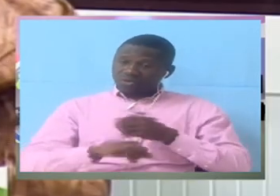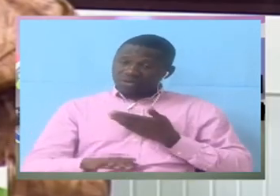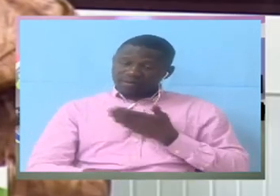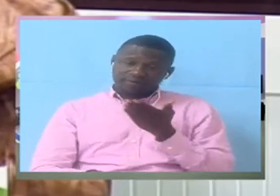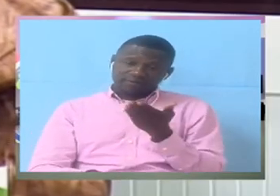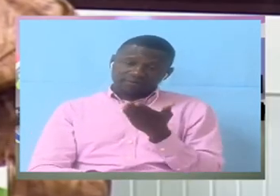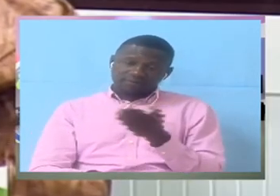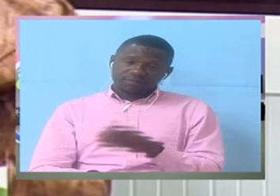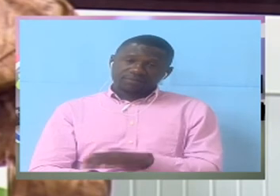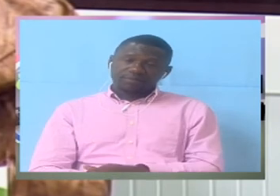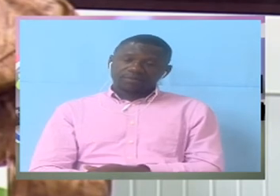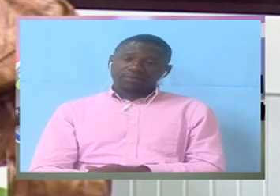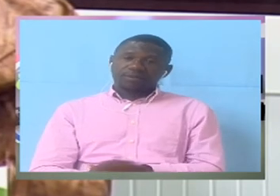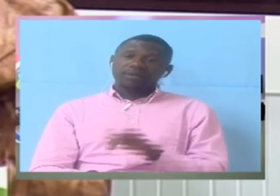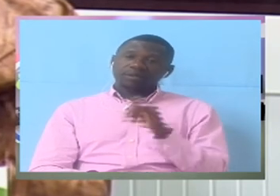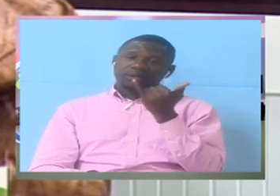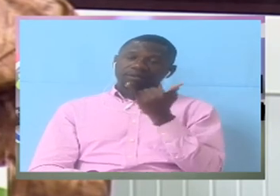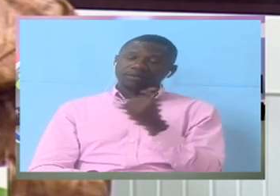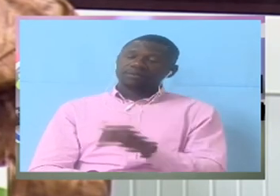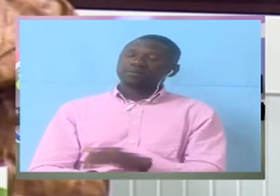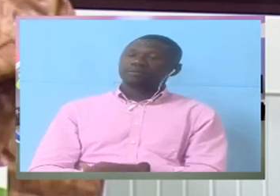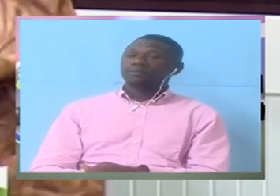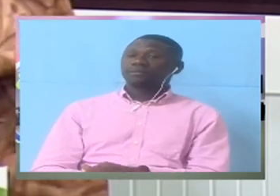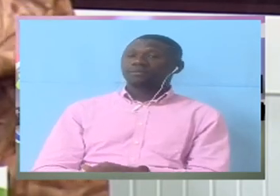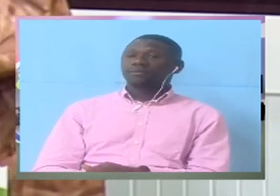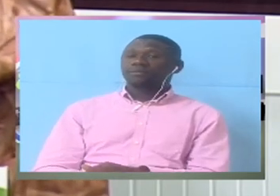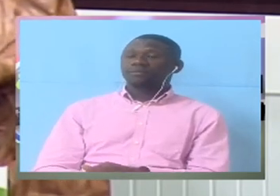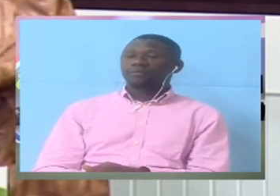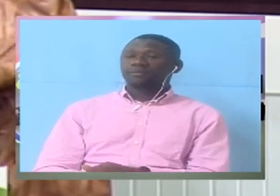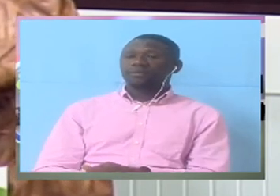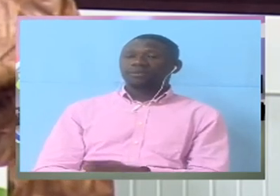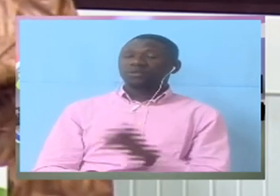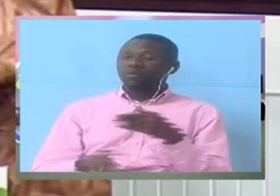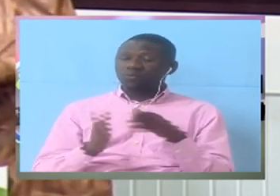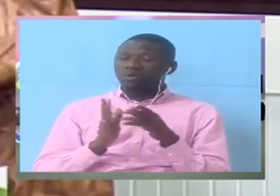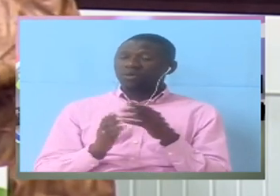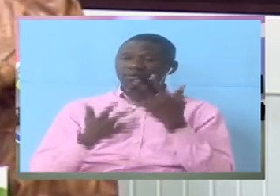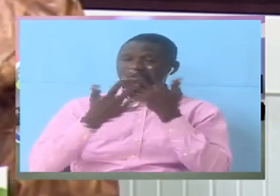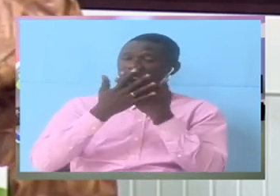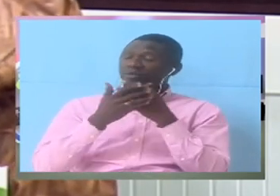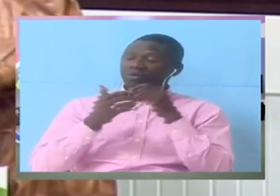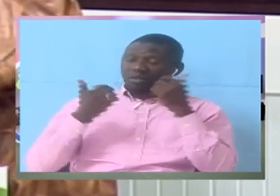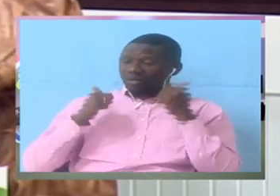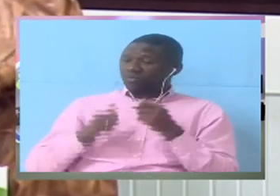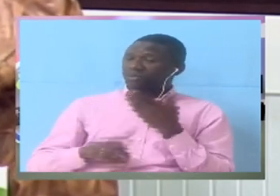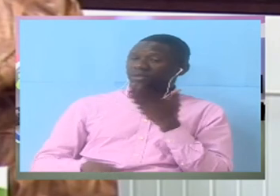tortured? Yes. The way mile 2 is,